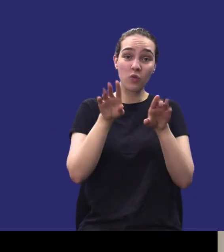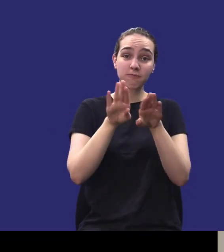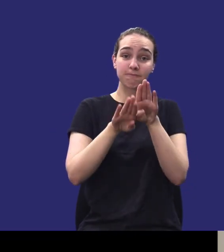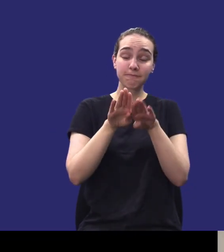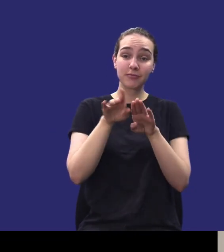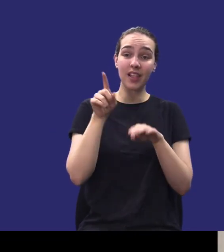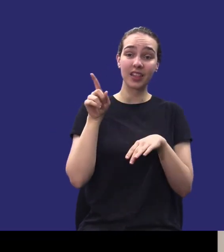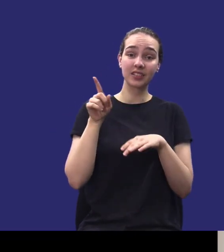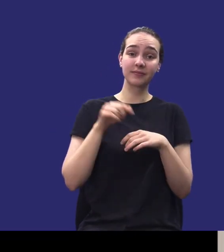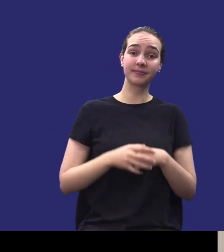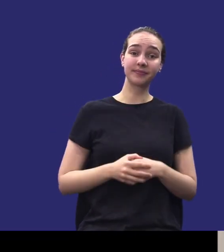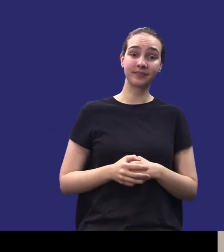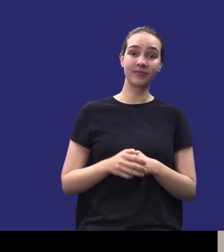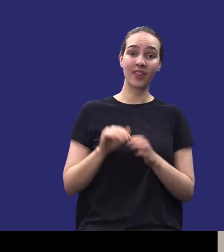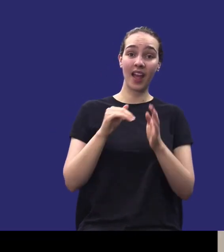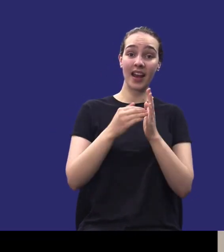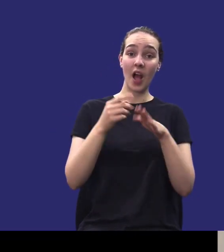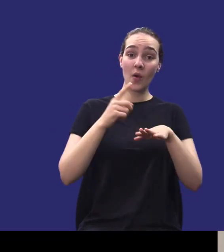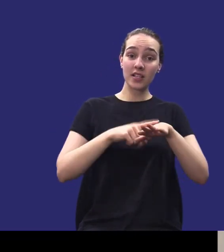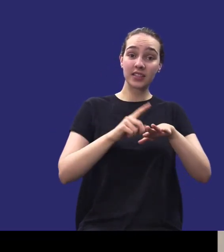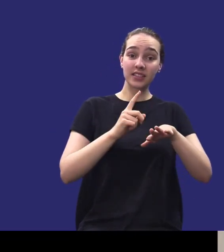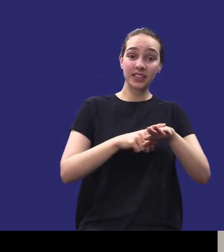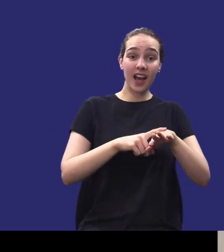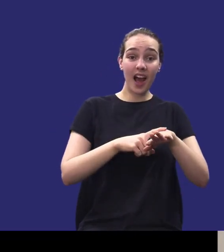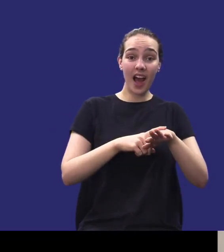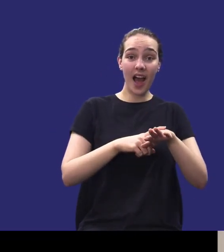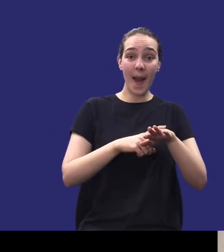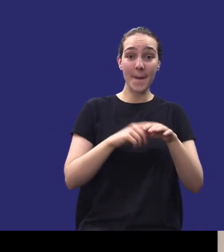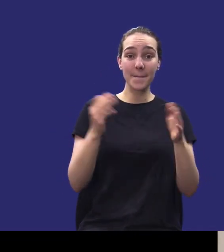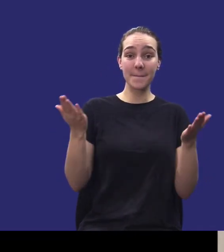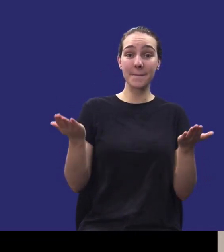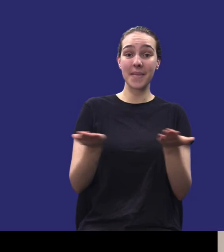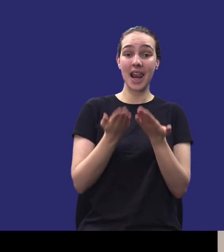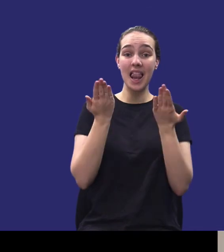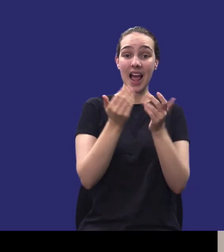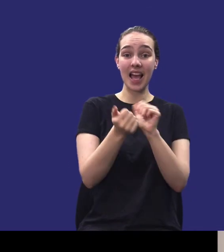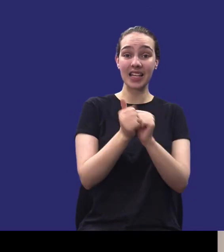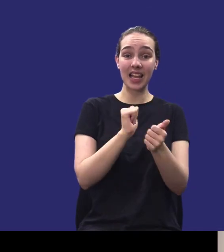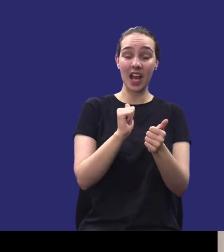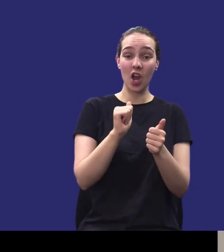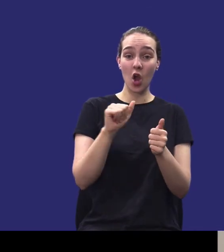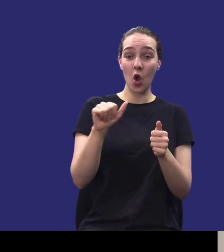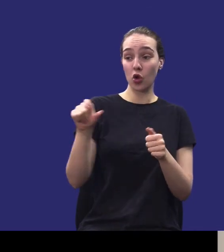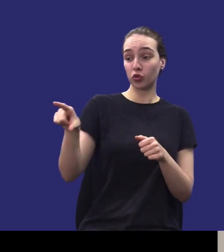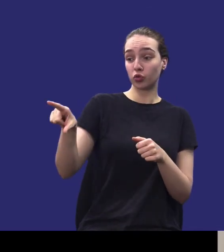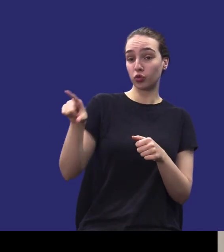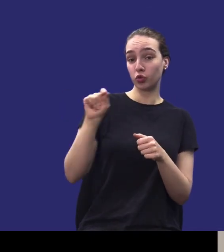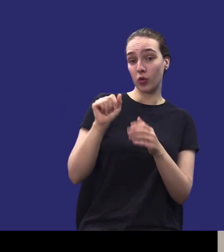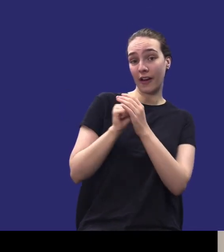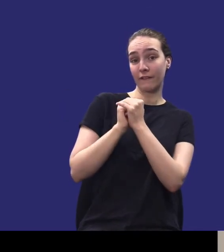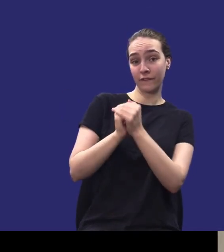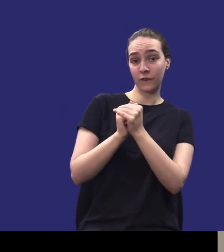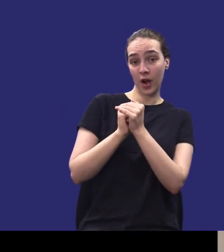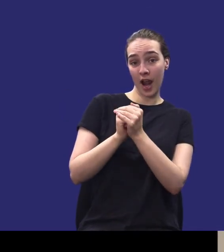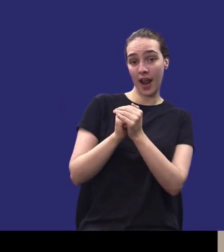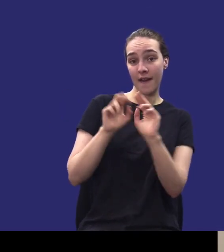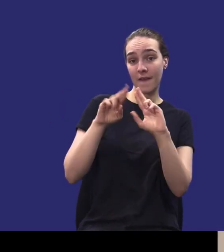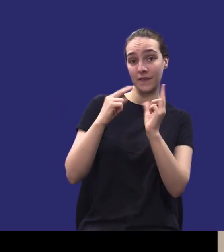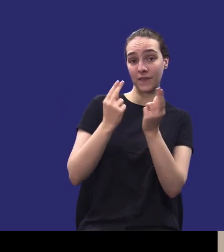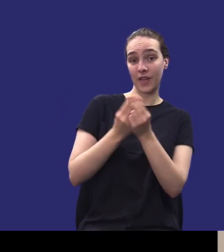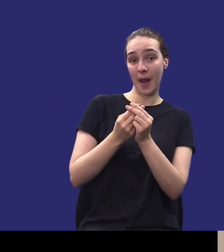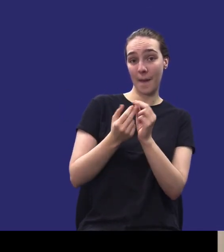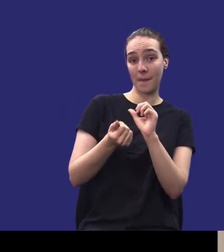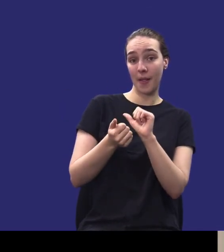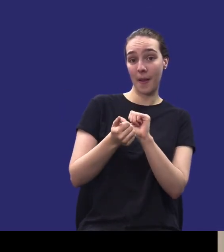this. Now it is time to have a go at playing your game. Choose someone you would like to play your game with. Grab your